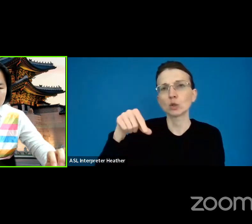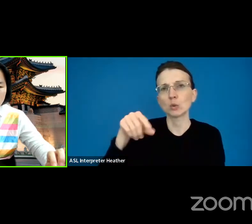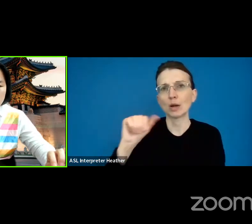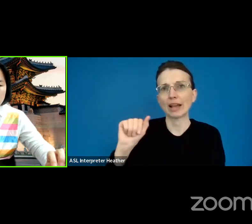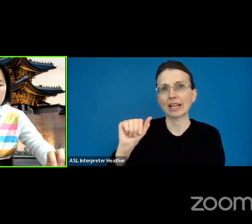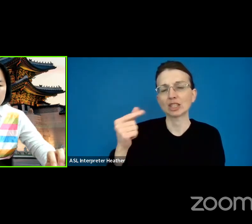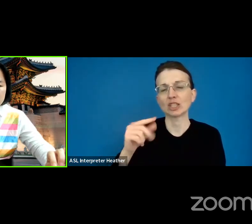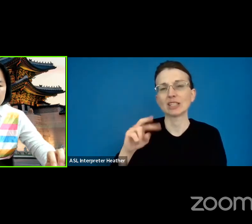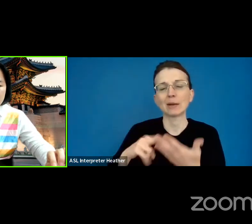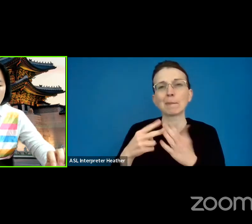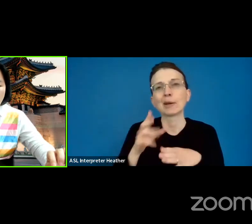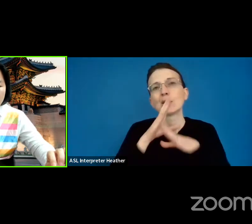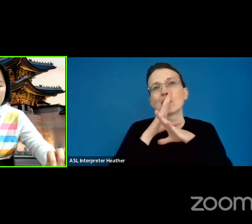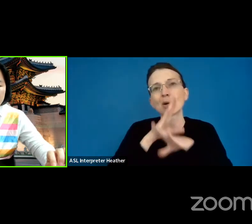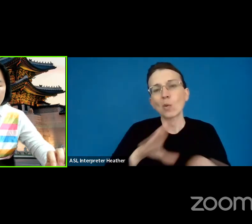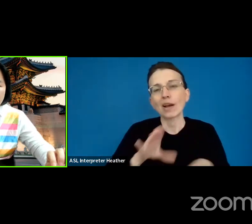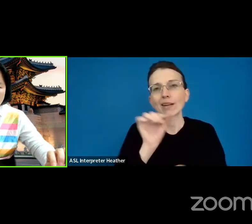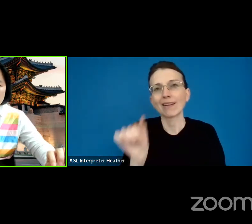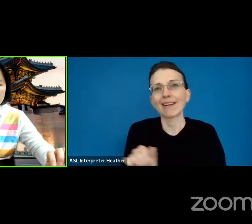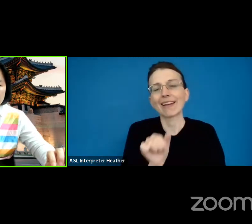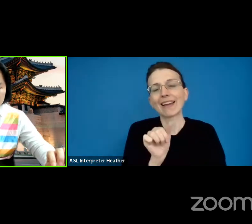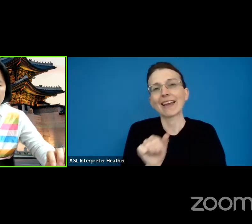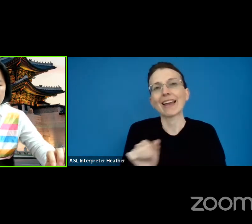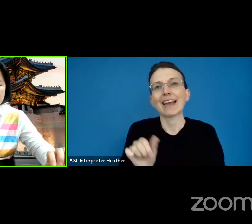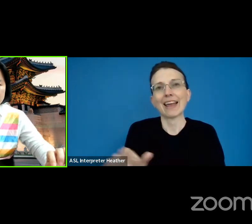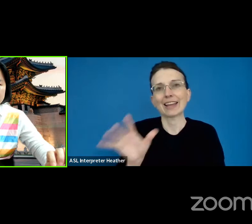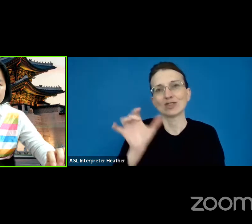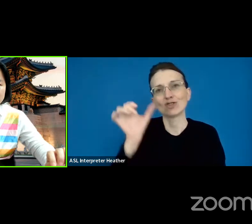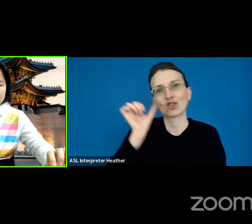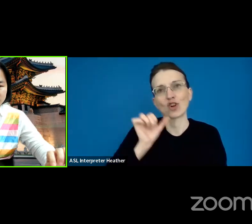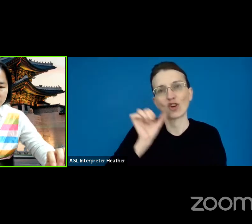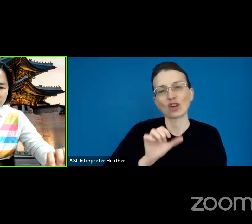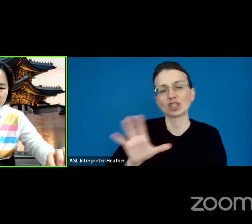QAG, which means quiet Asian girl,